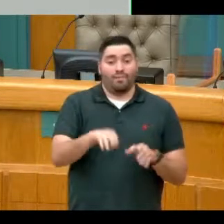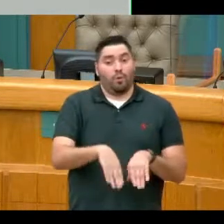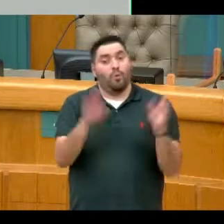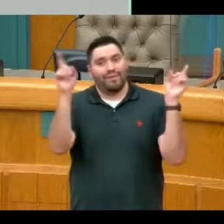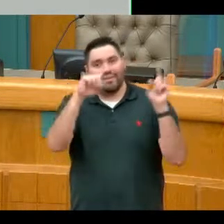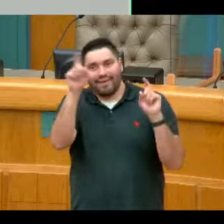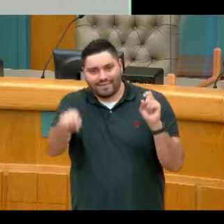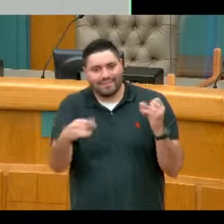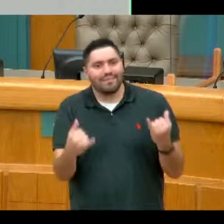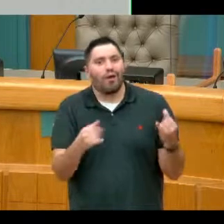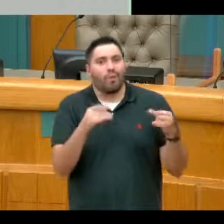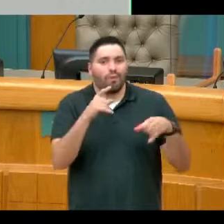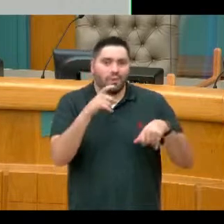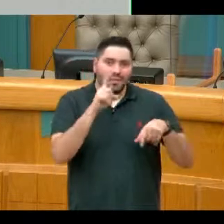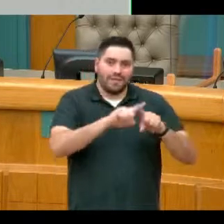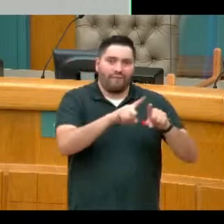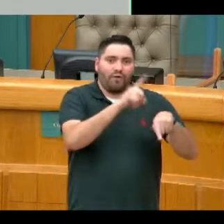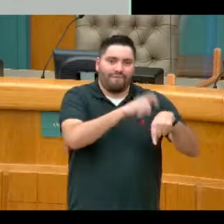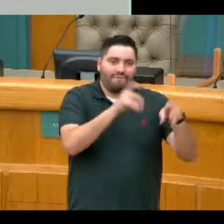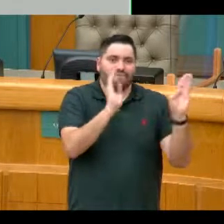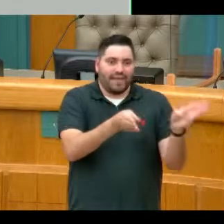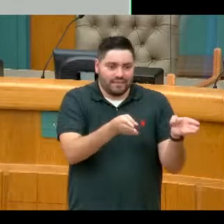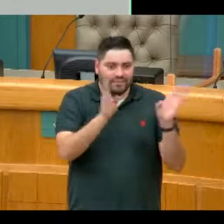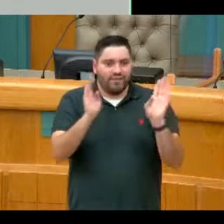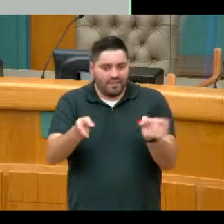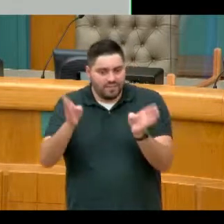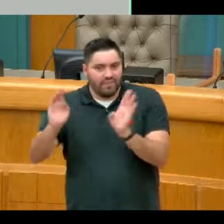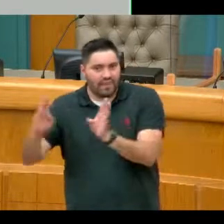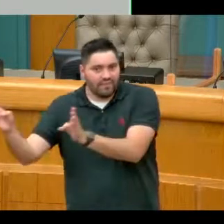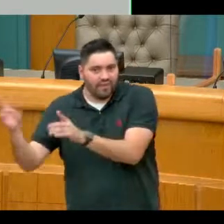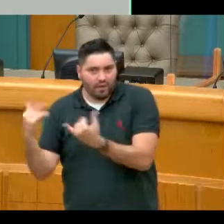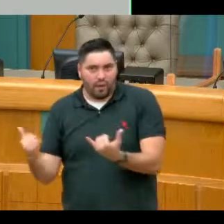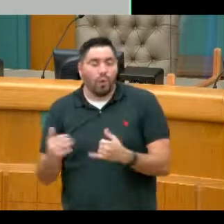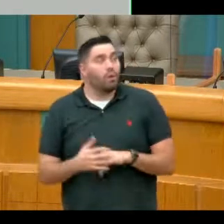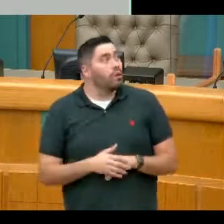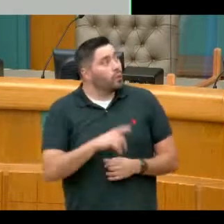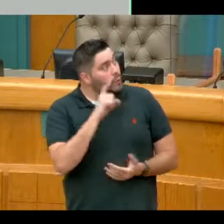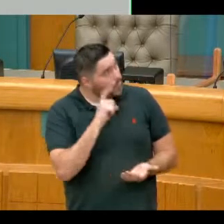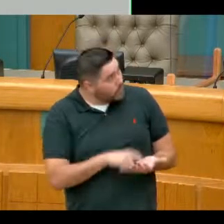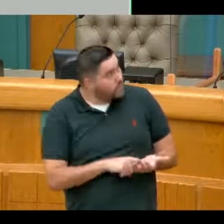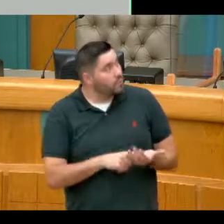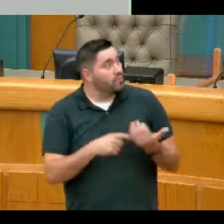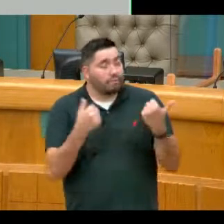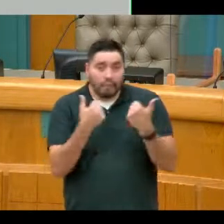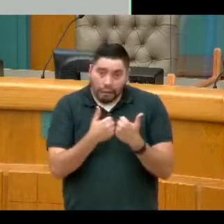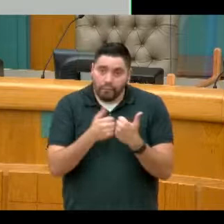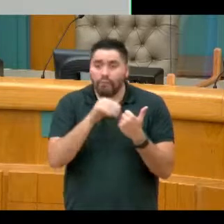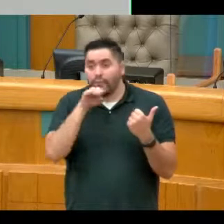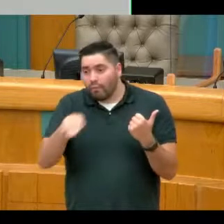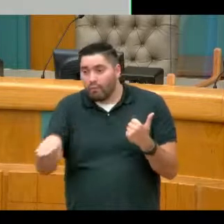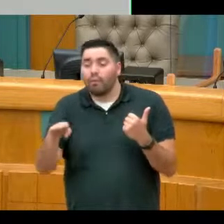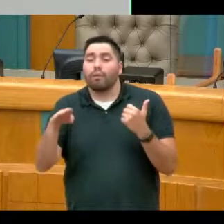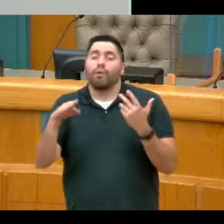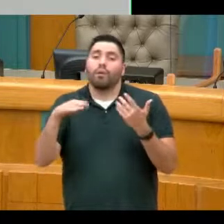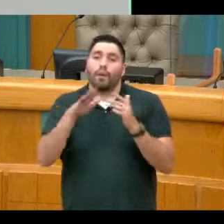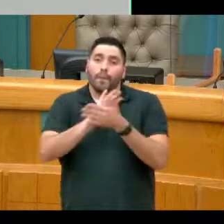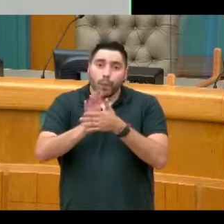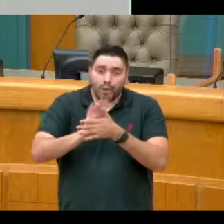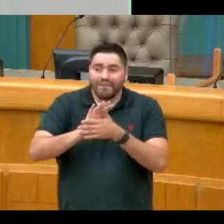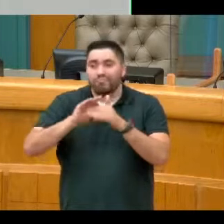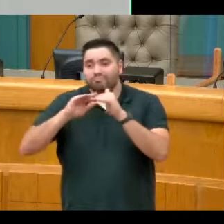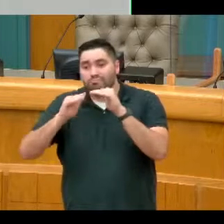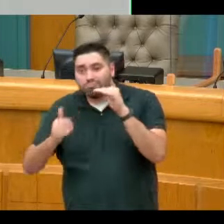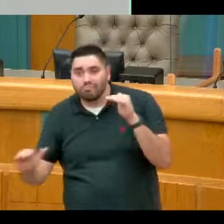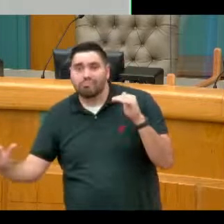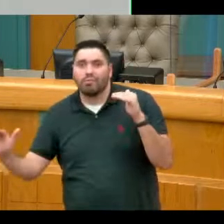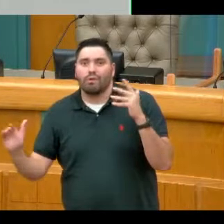and remain open. And so there probably wasn't that much of an effect on foot traffic at bars, at least